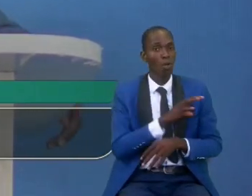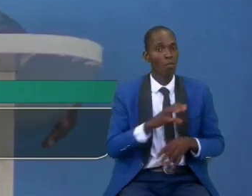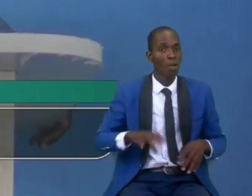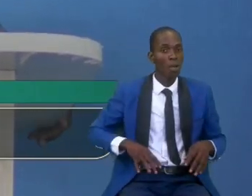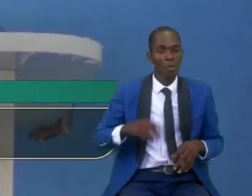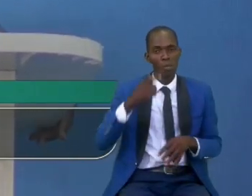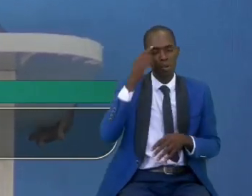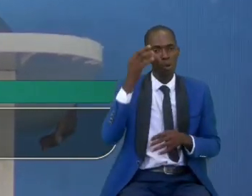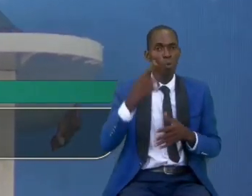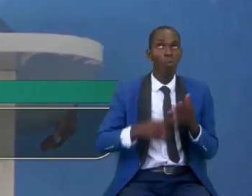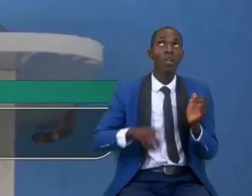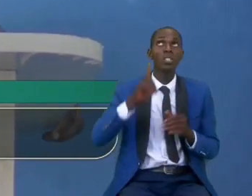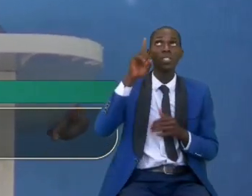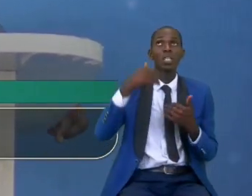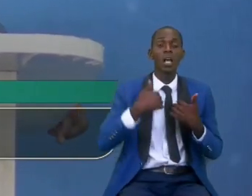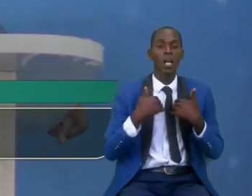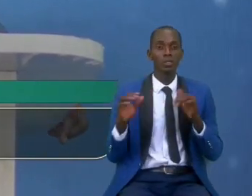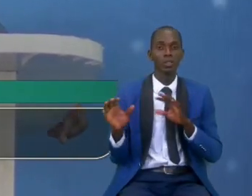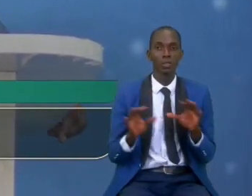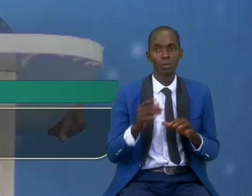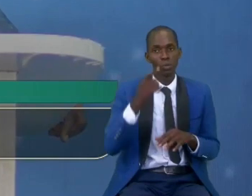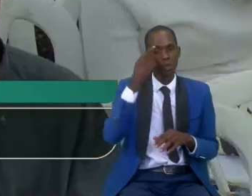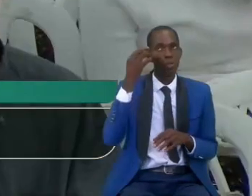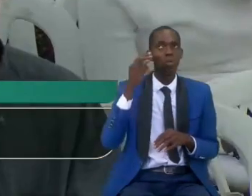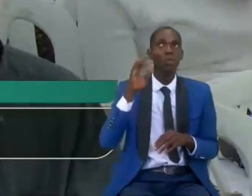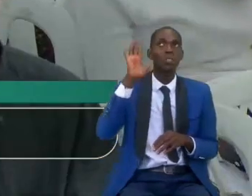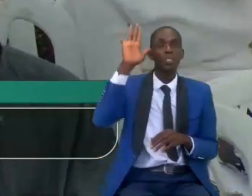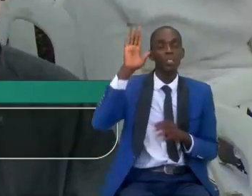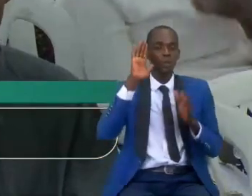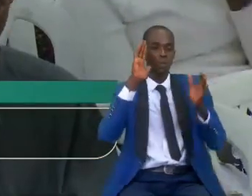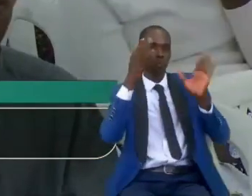you, he'll make you triumph. I